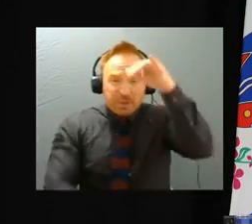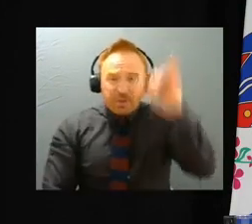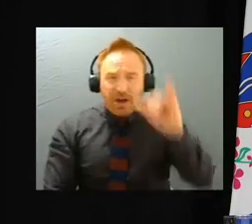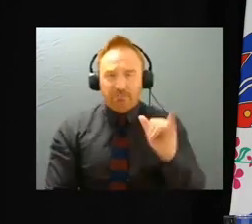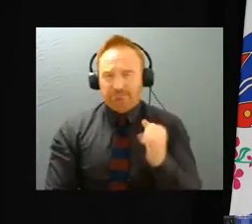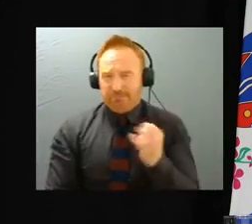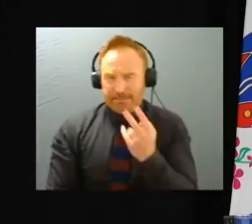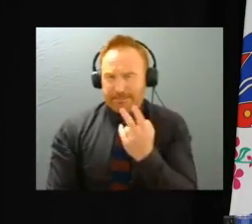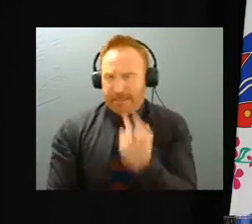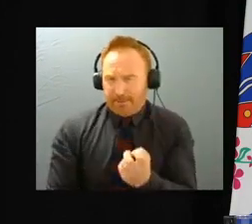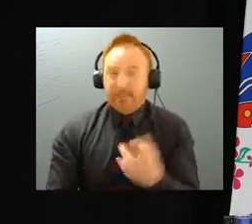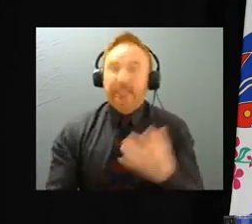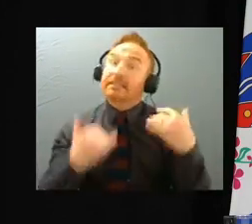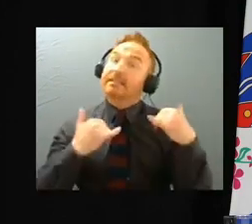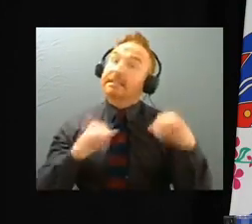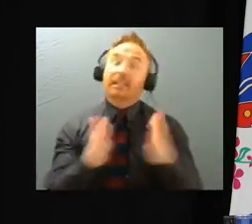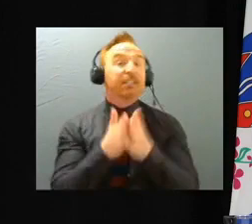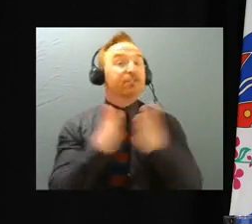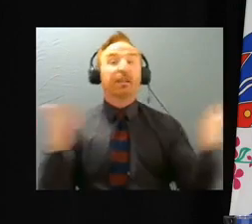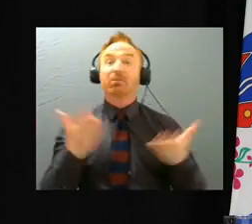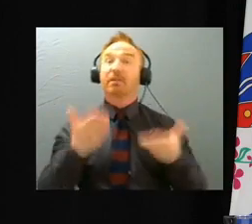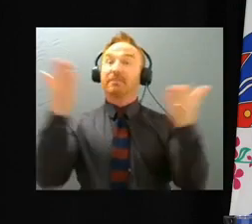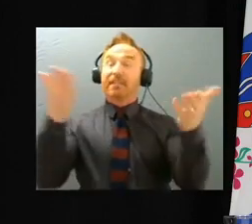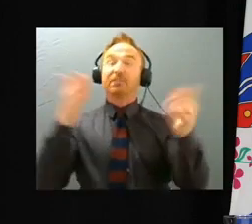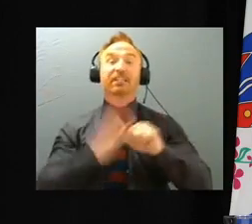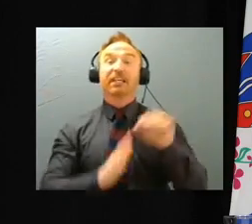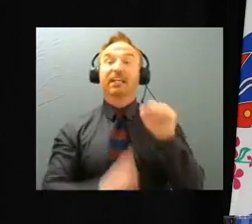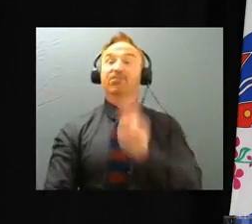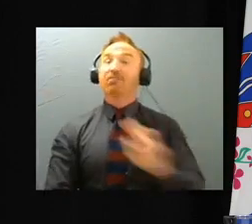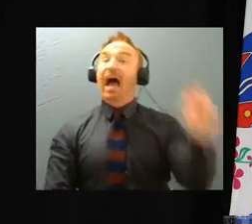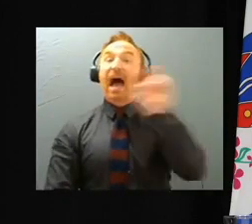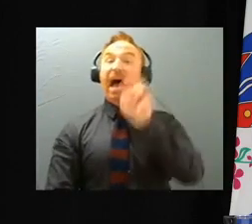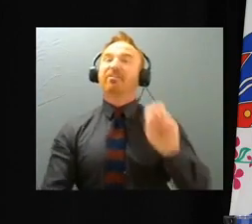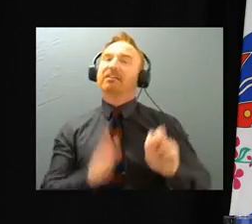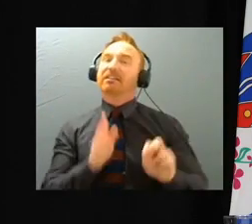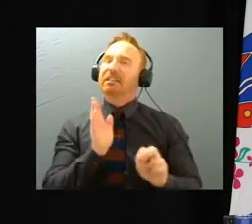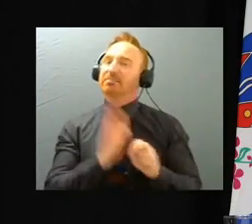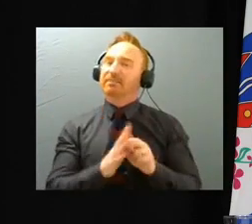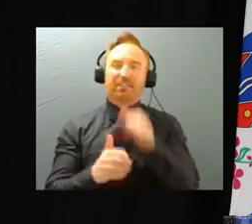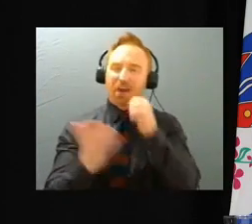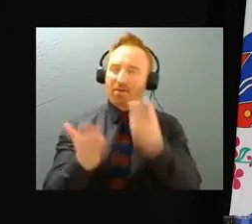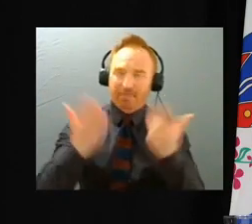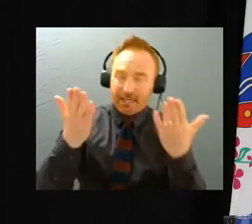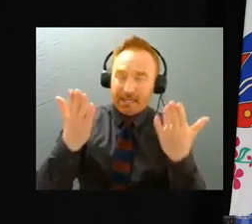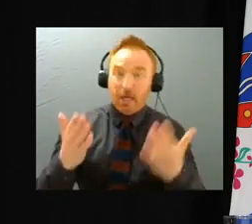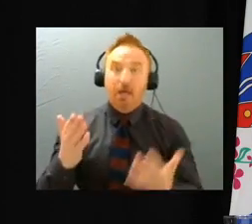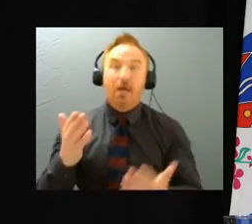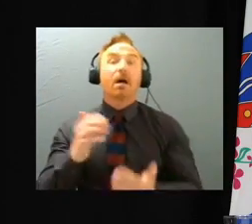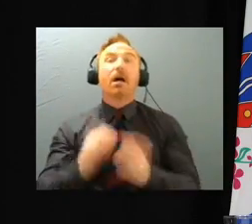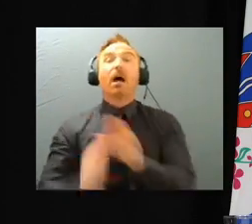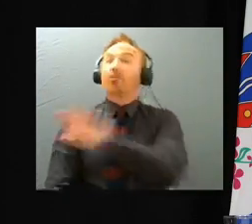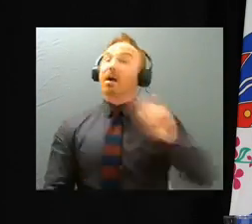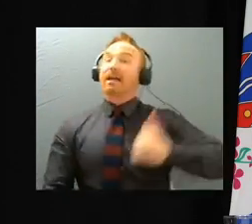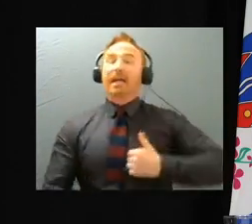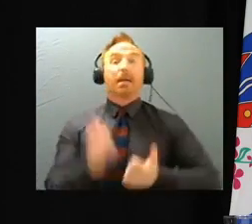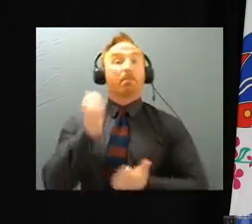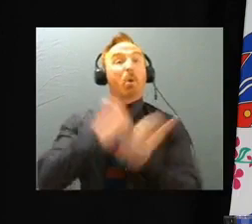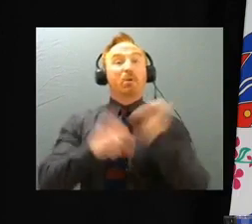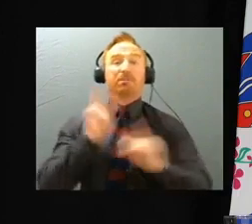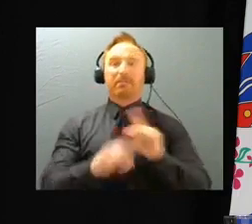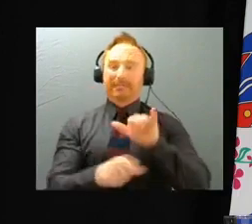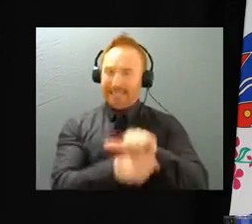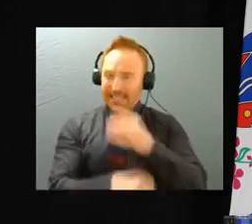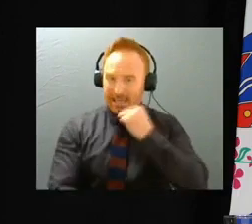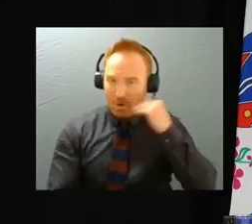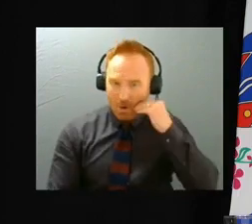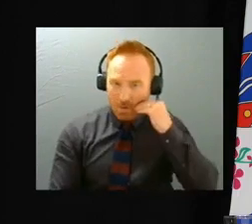limit travel, and most Canadians are not straying far from home. Self-isolation is also not exactly an incentive to